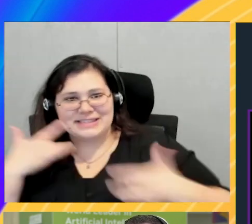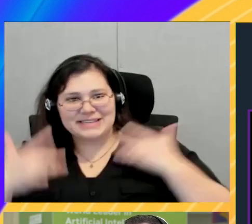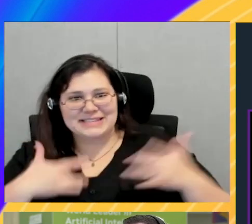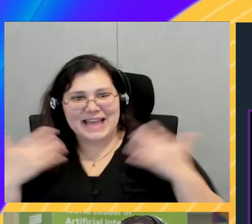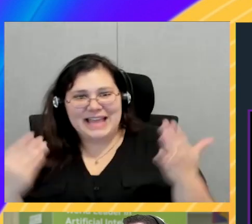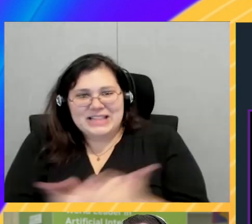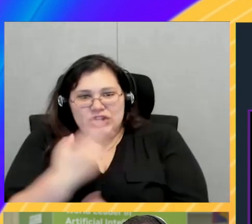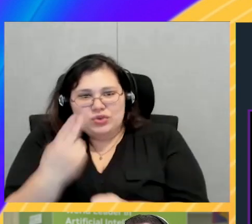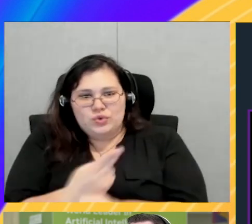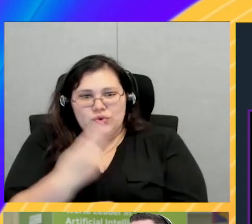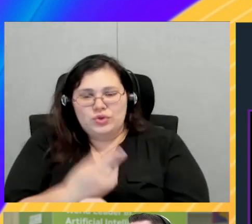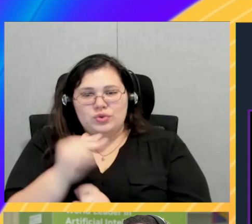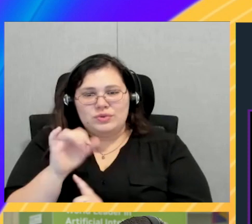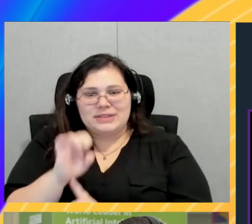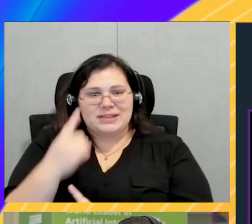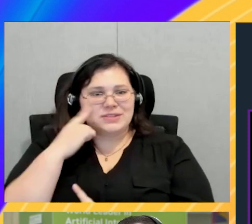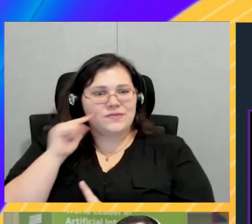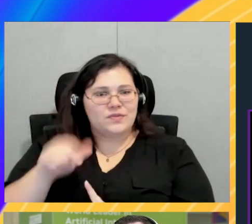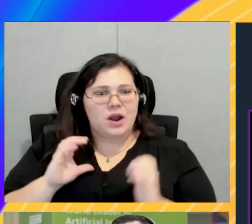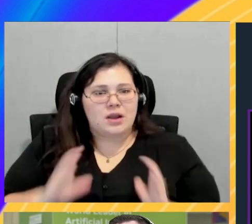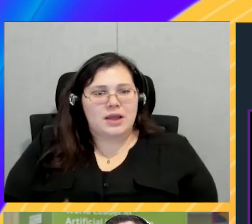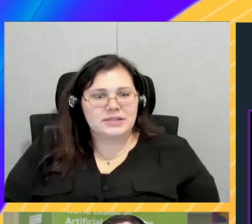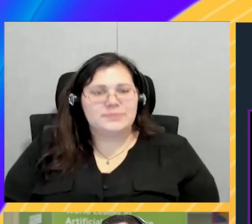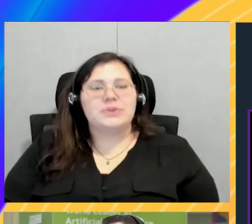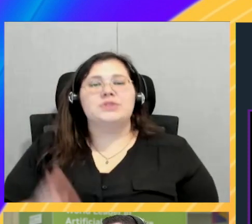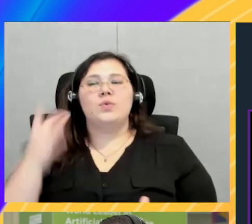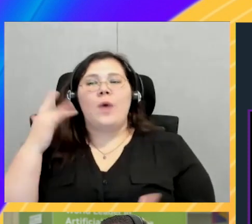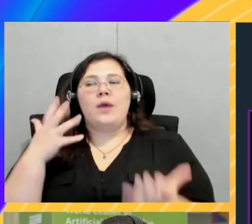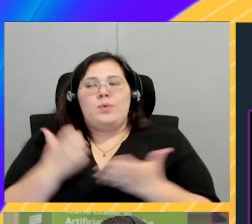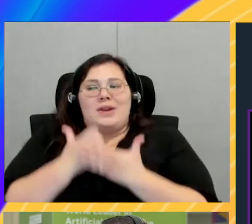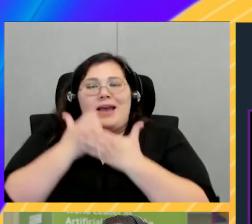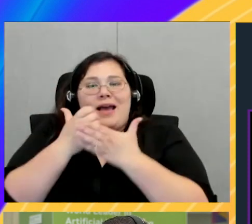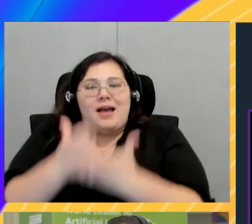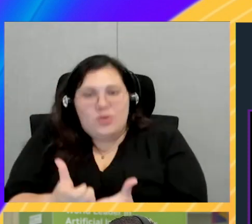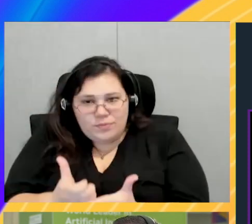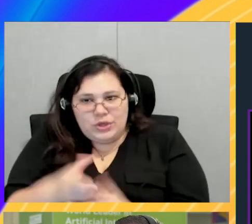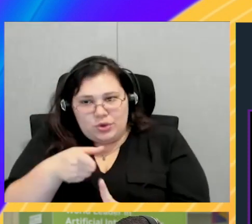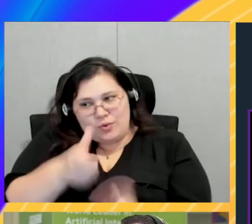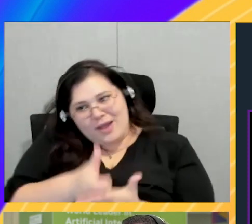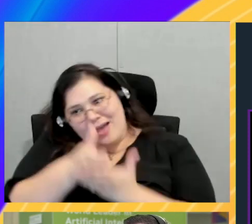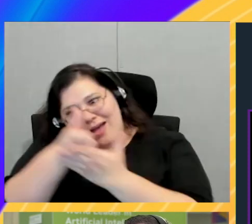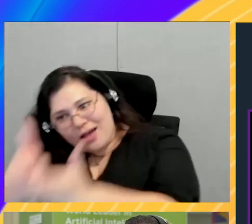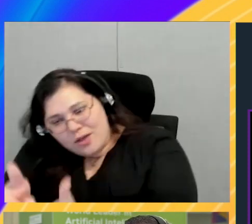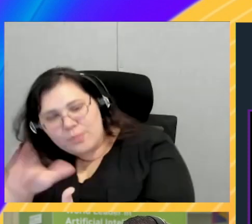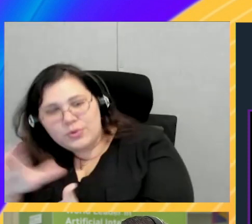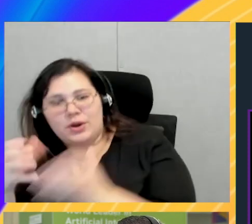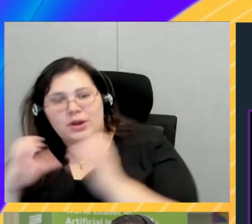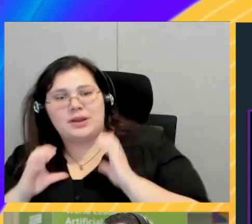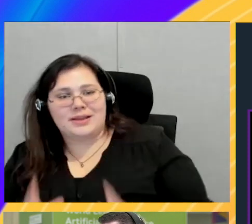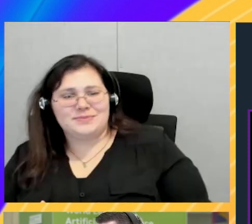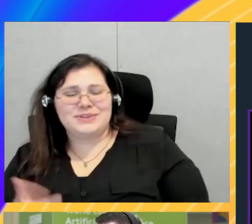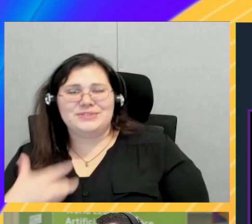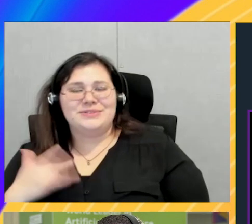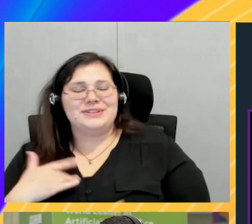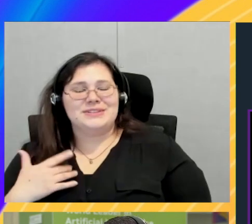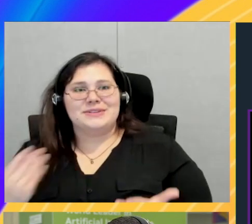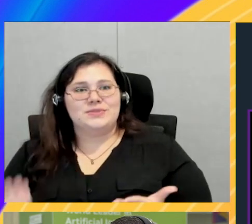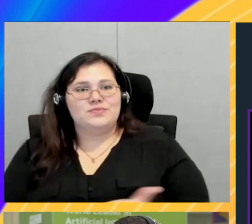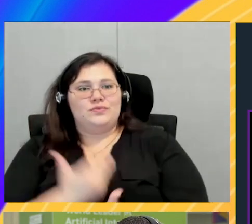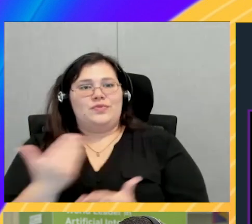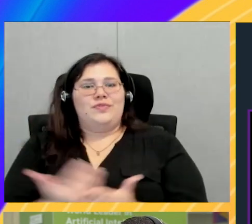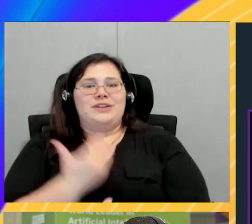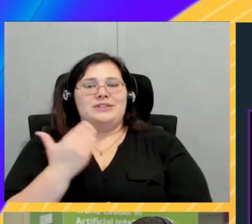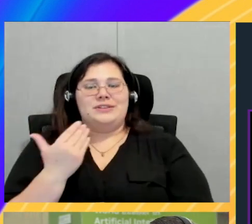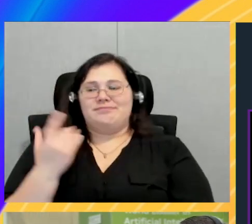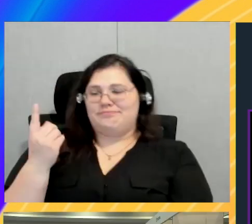want to help you help the customer. So it's refreshing. Yeah. That's what I noticed. It's refreshing. And that tees up the other side of the conversation